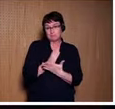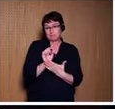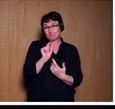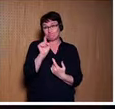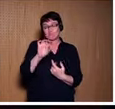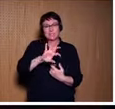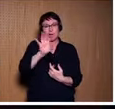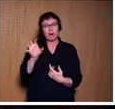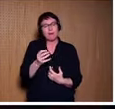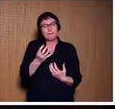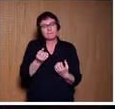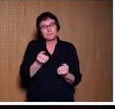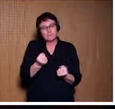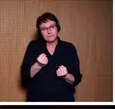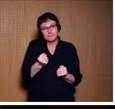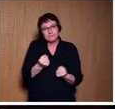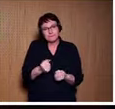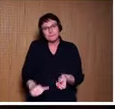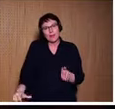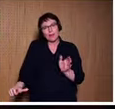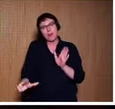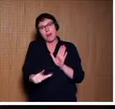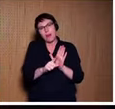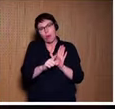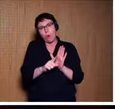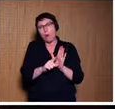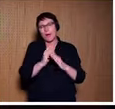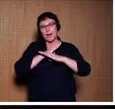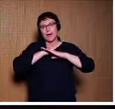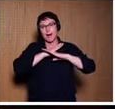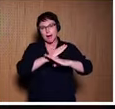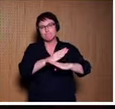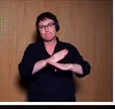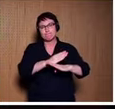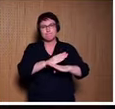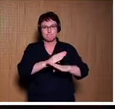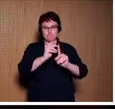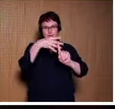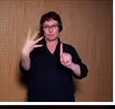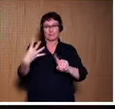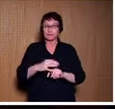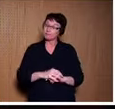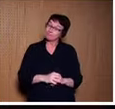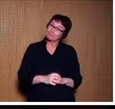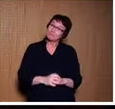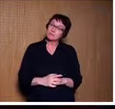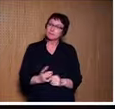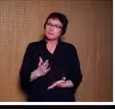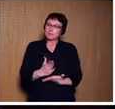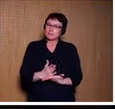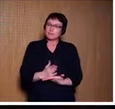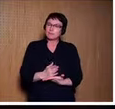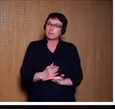saying is, this is a global trend. And as Neil and actually Jack pointed out, this is unprecedented. It's an unprecedented,